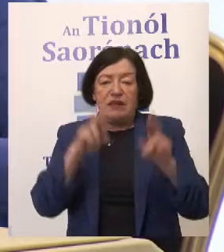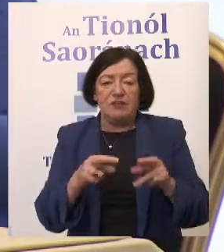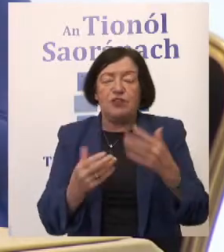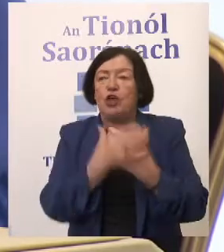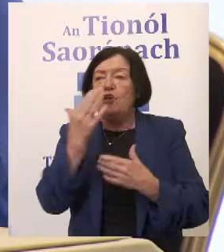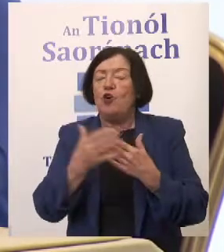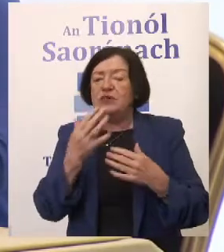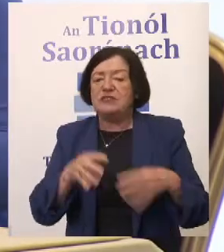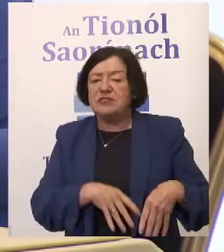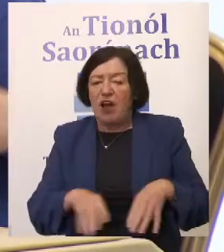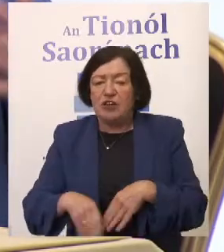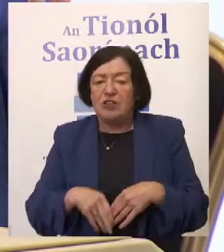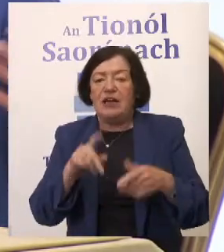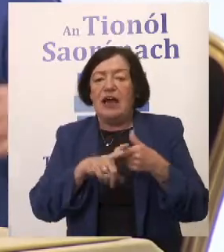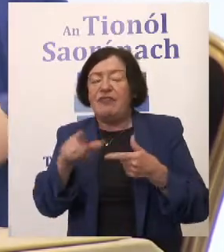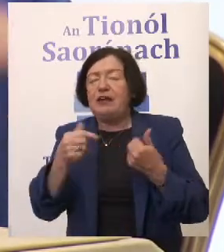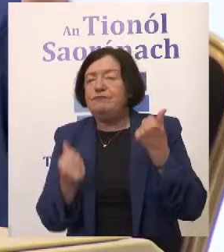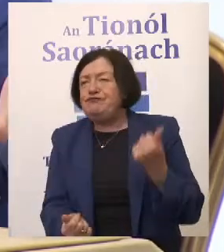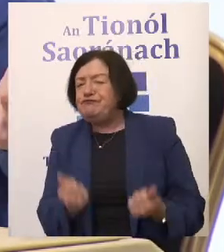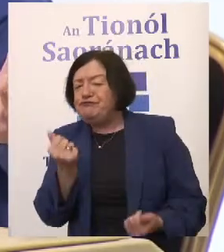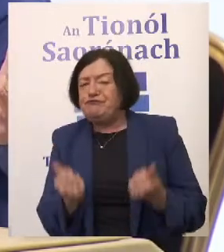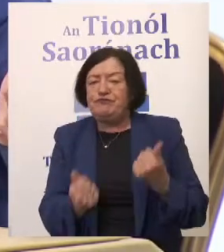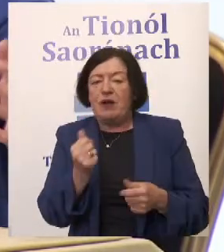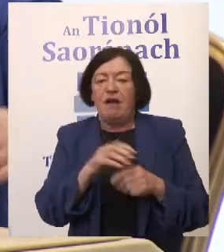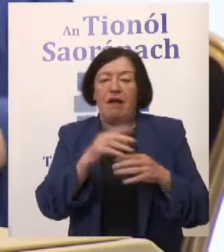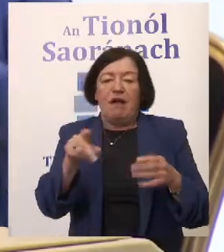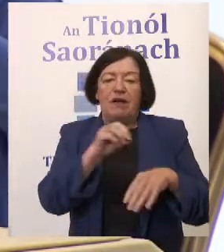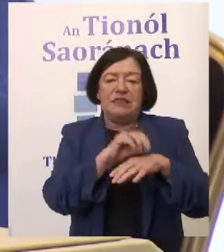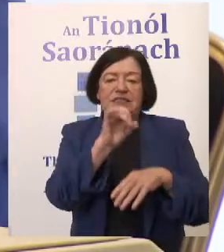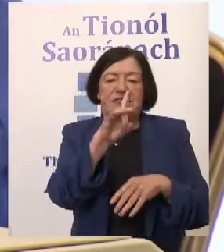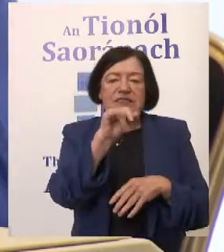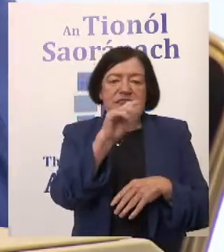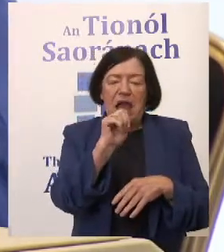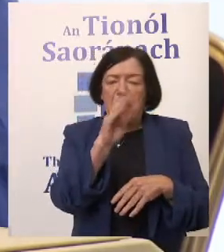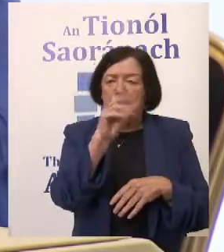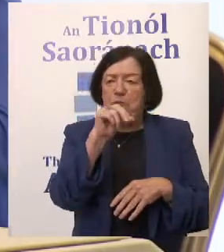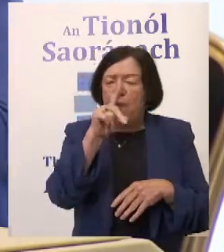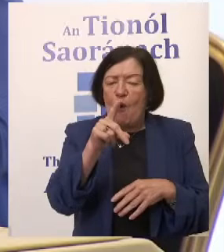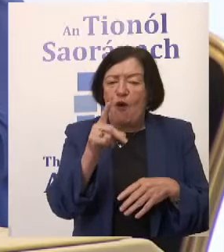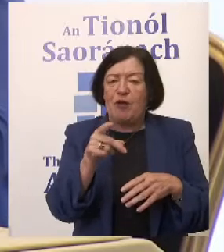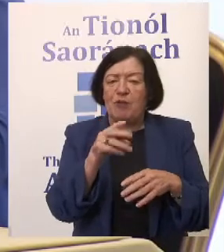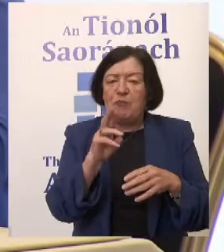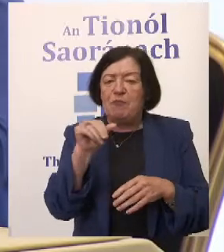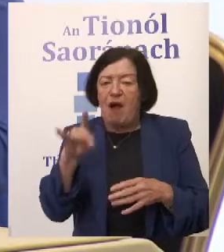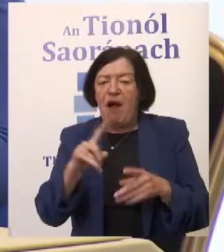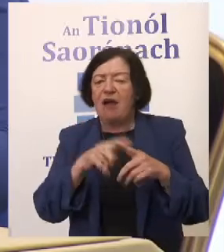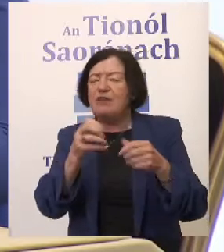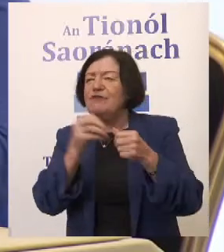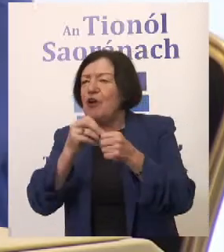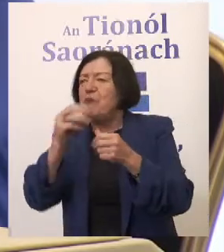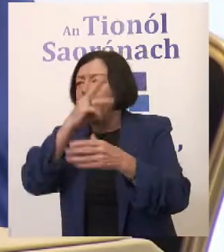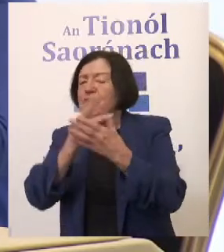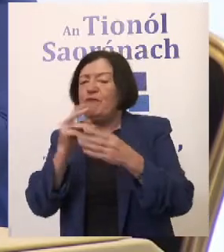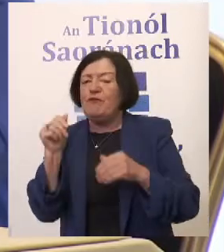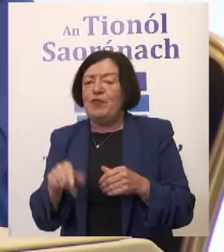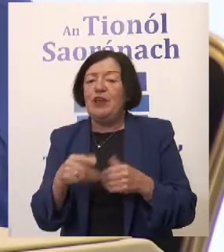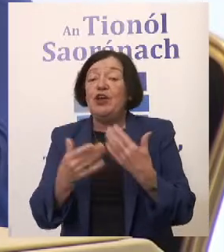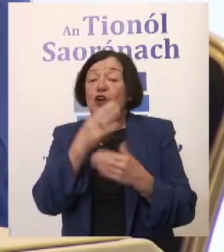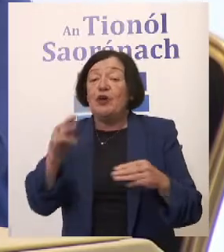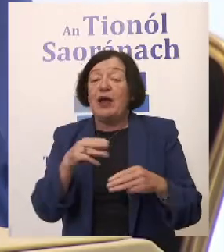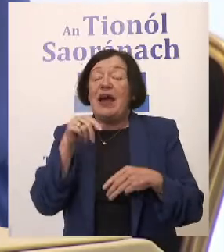Scots and they adjudicate, should it be on a skateboard park or should it be, some other piece of infrastructure for young people.